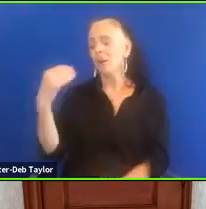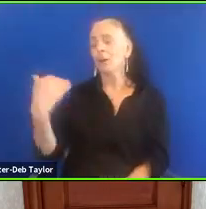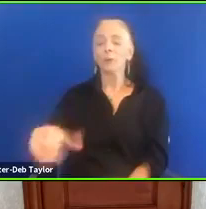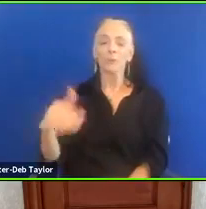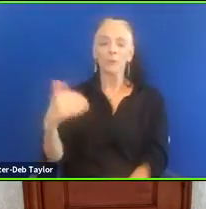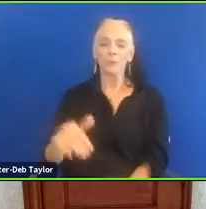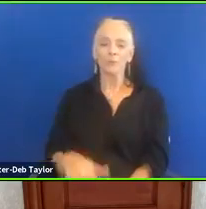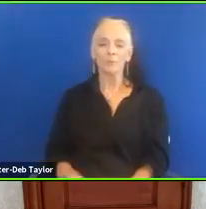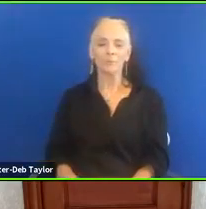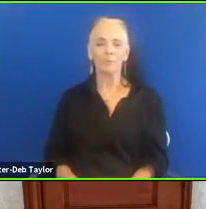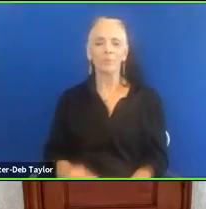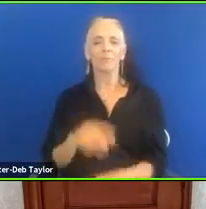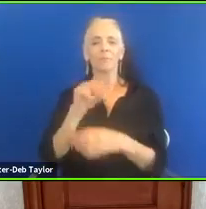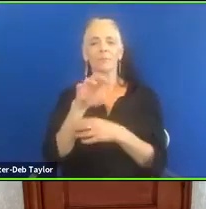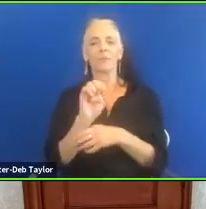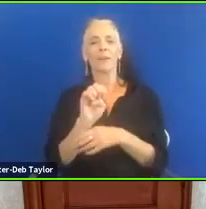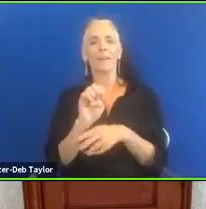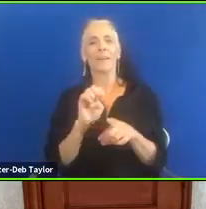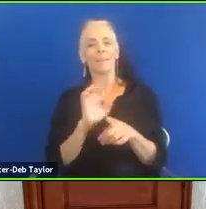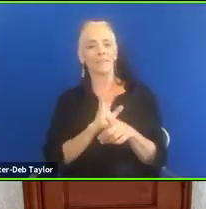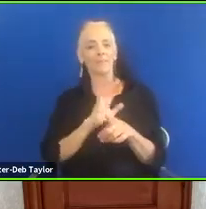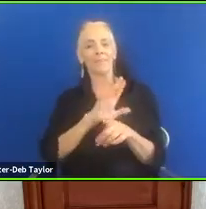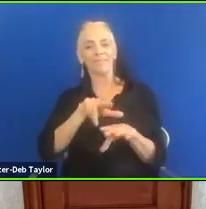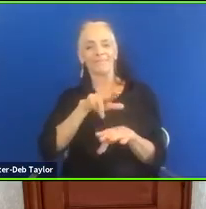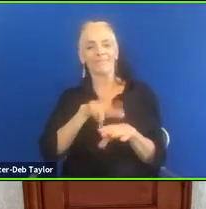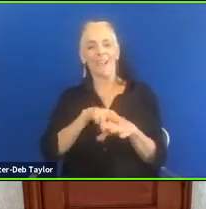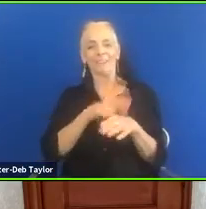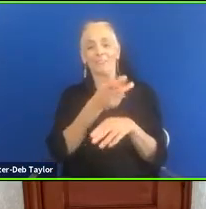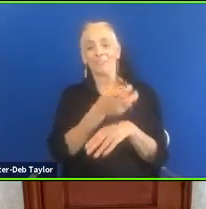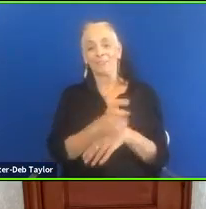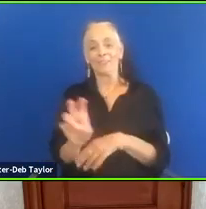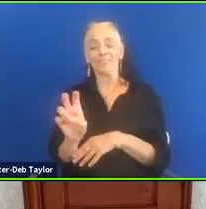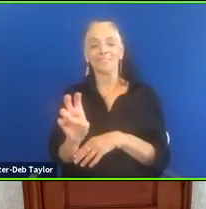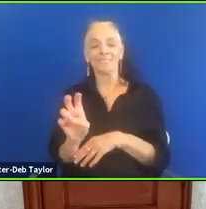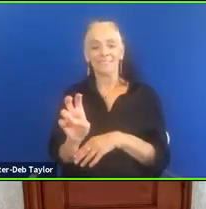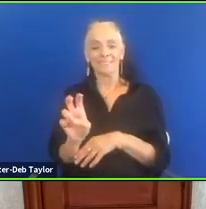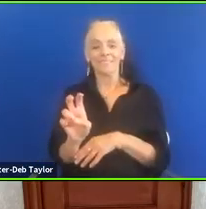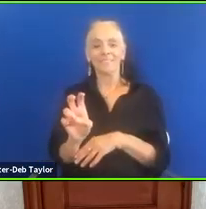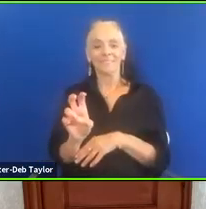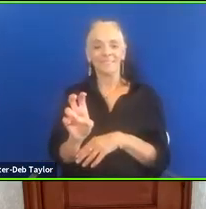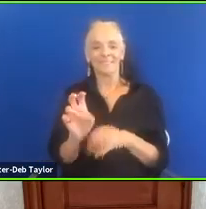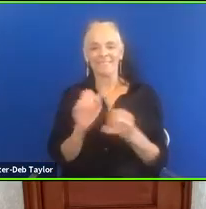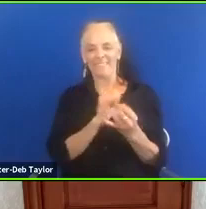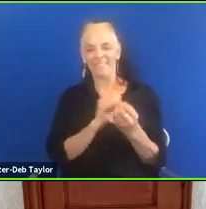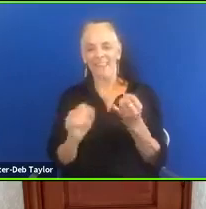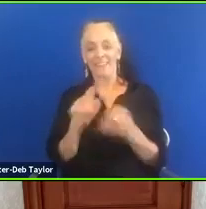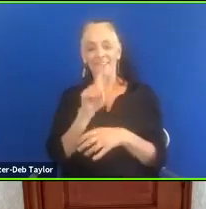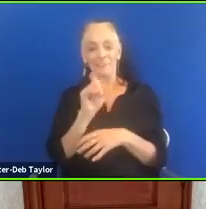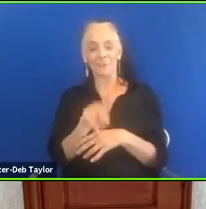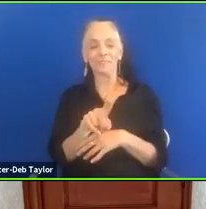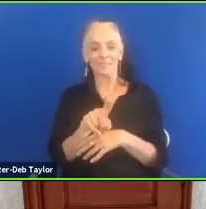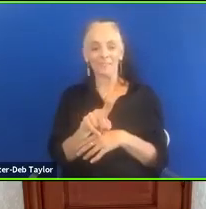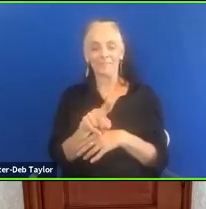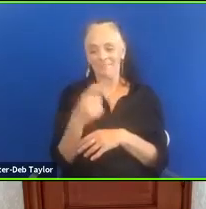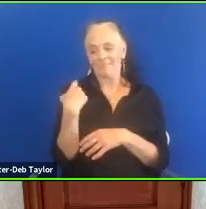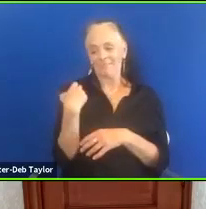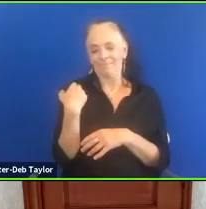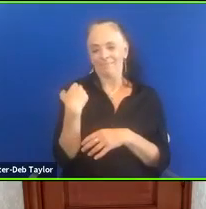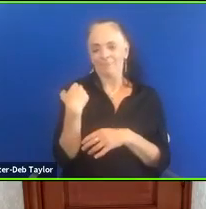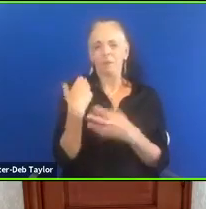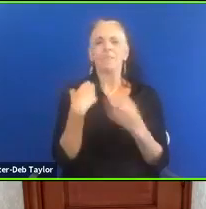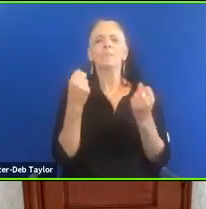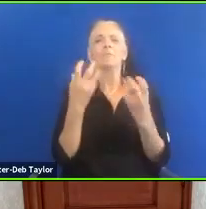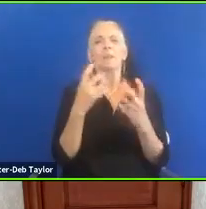And that's kind of a natural transition as well. You know, this last question really there was a lot of questions coming